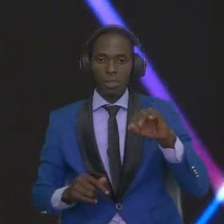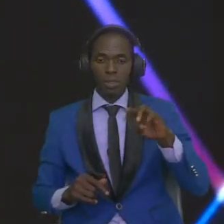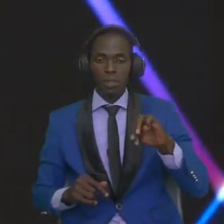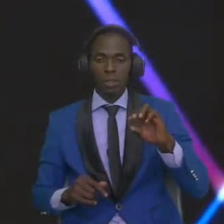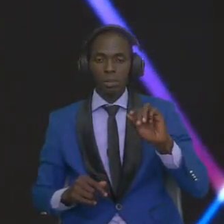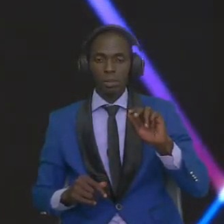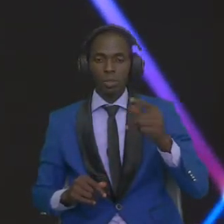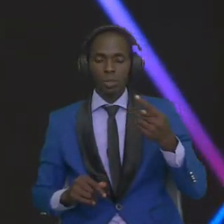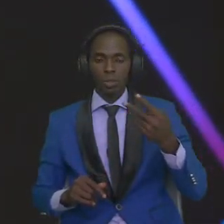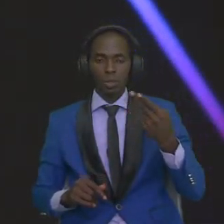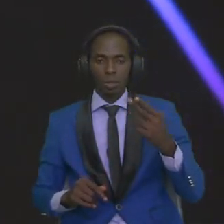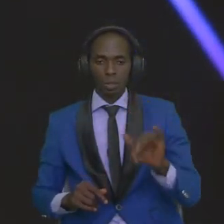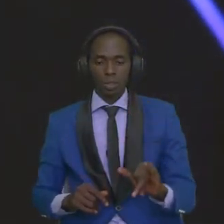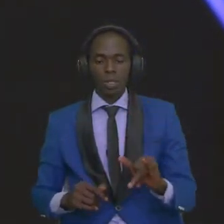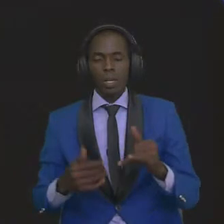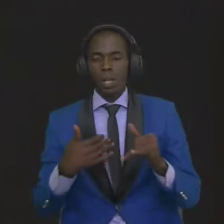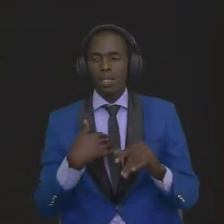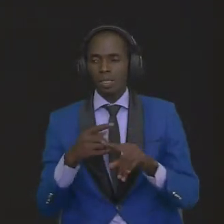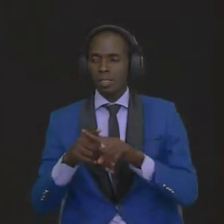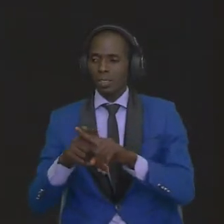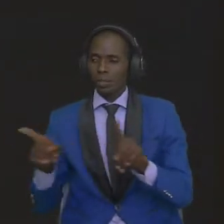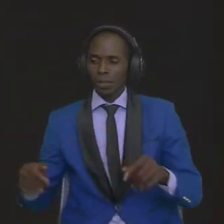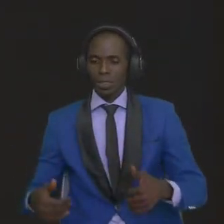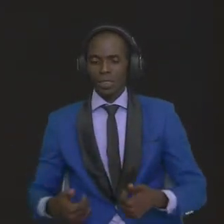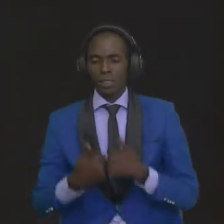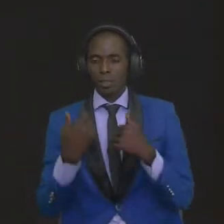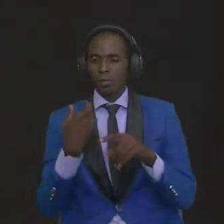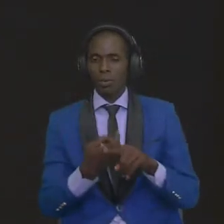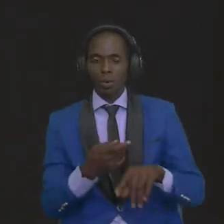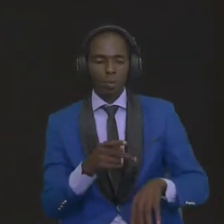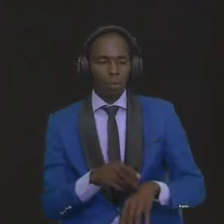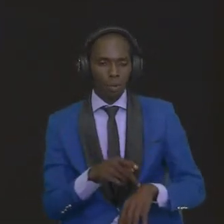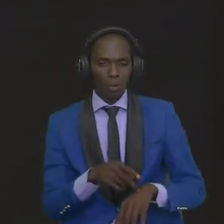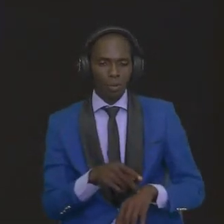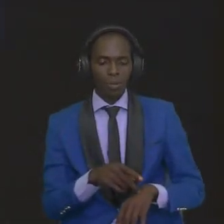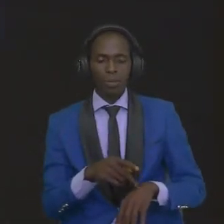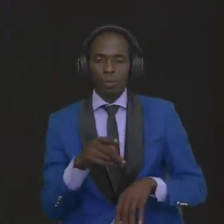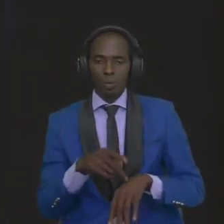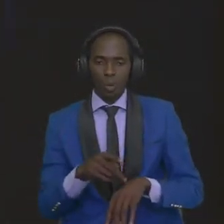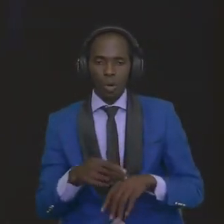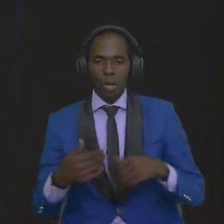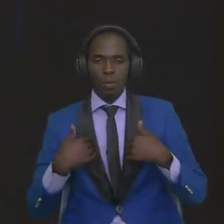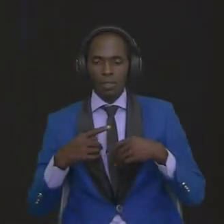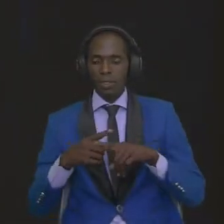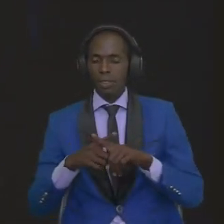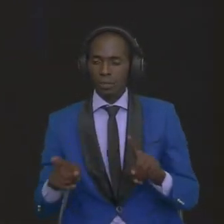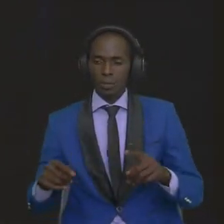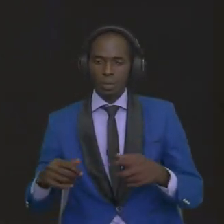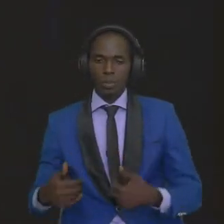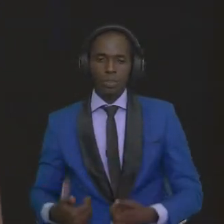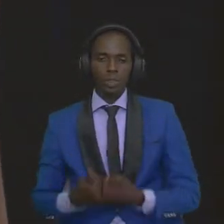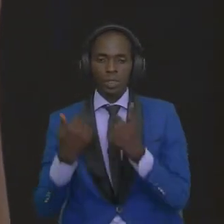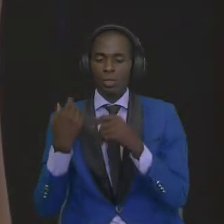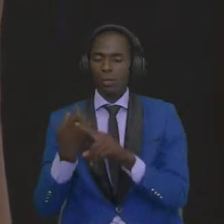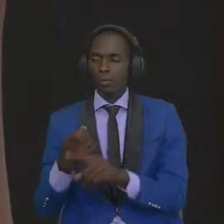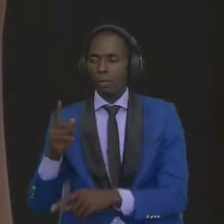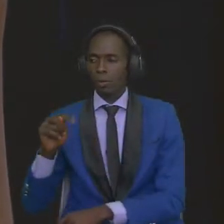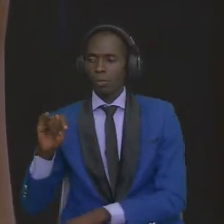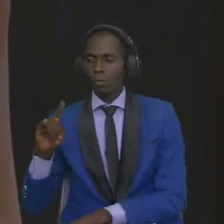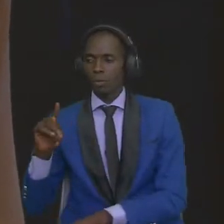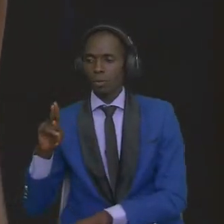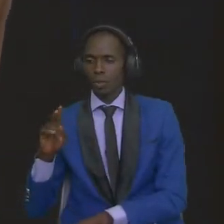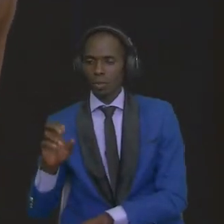Paul. Paul had a different kind of challenge from Titus. And Titus had a different kind